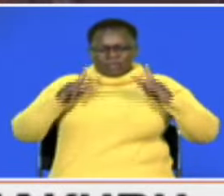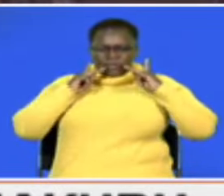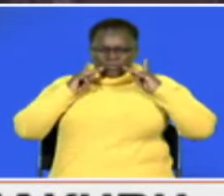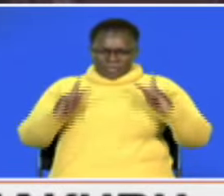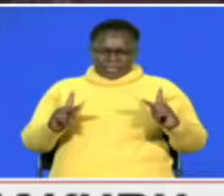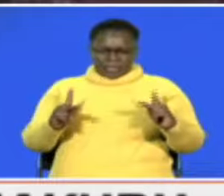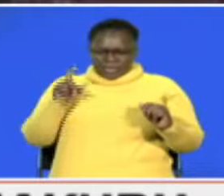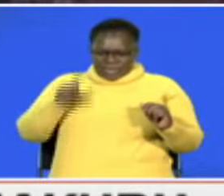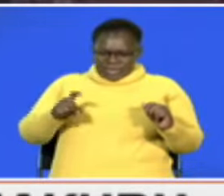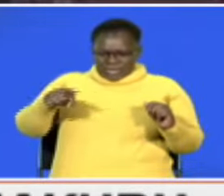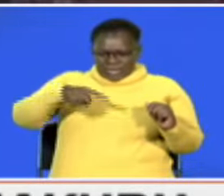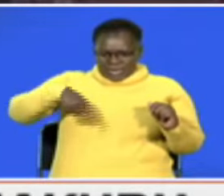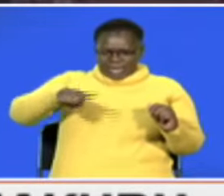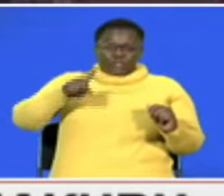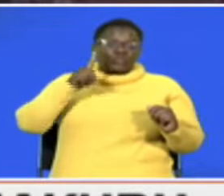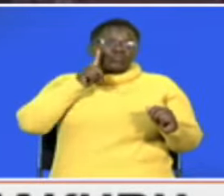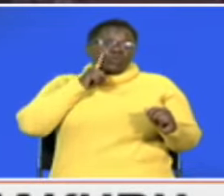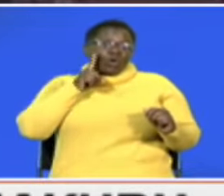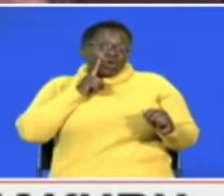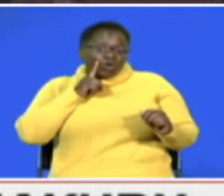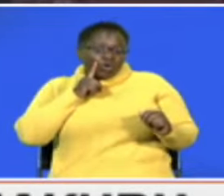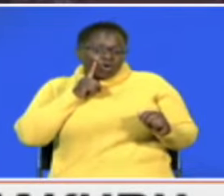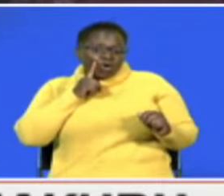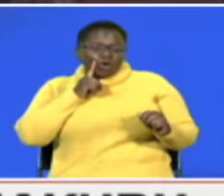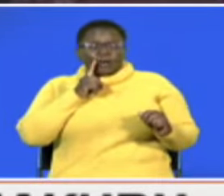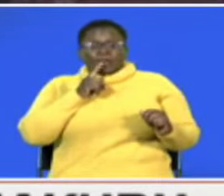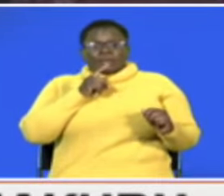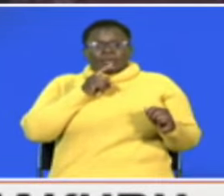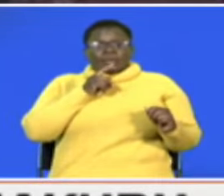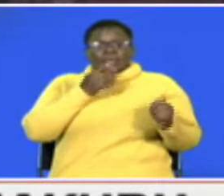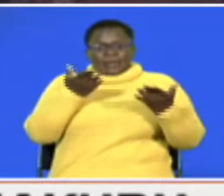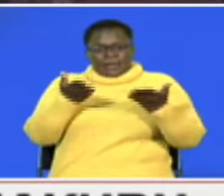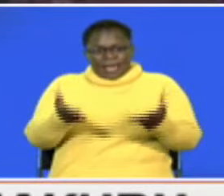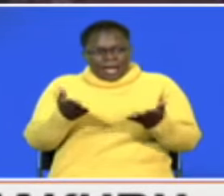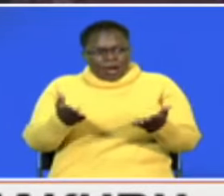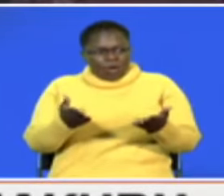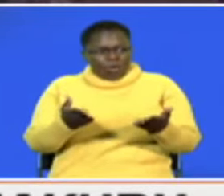They need us tomorrow. So we expect this is